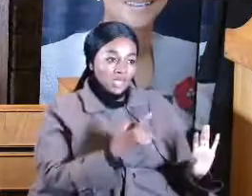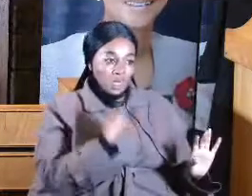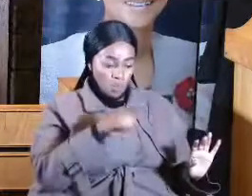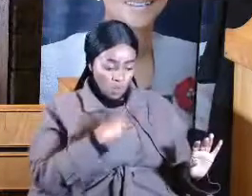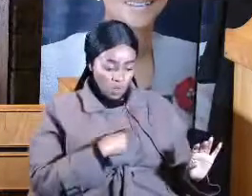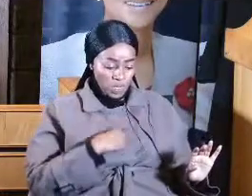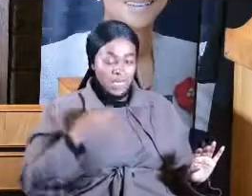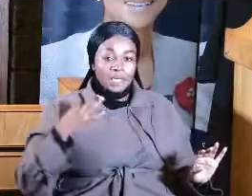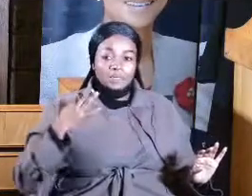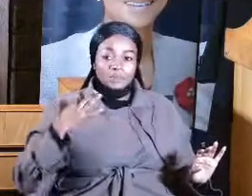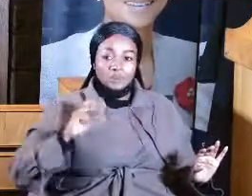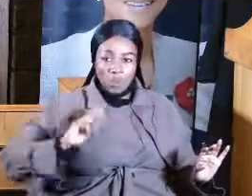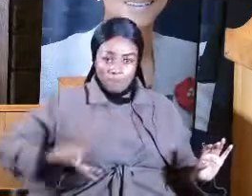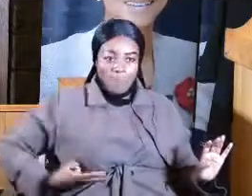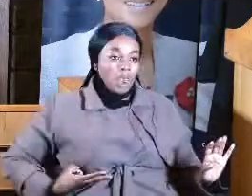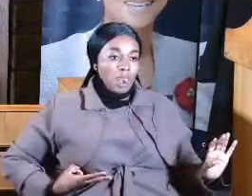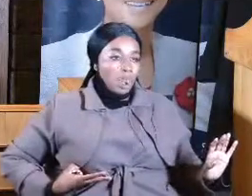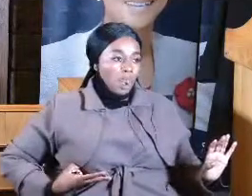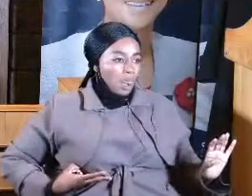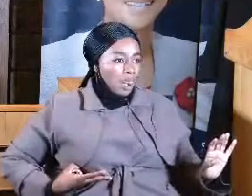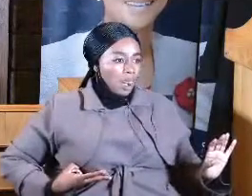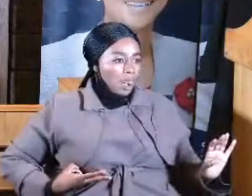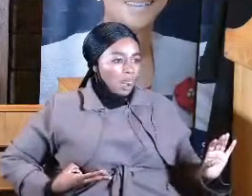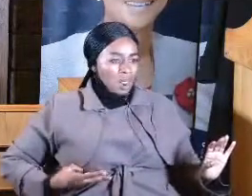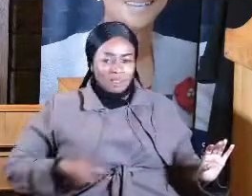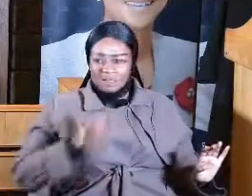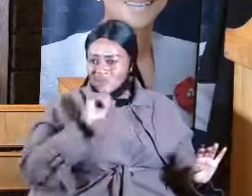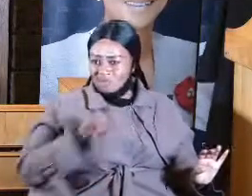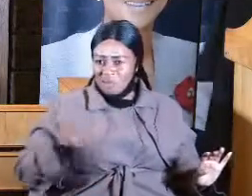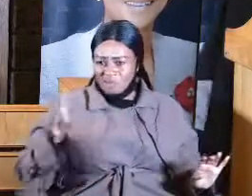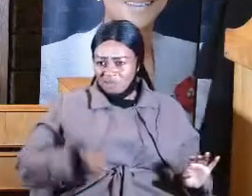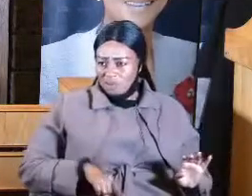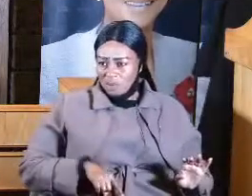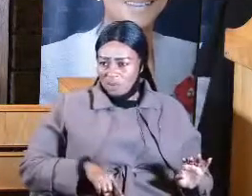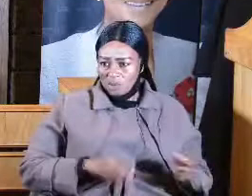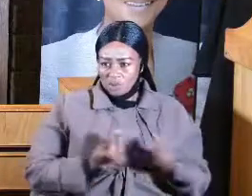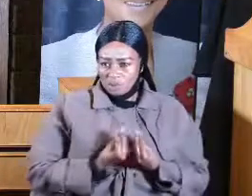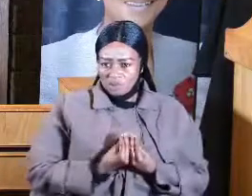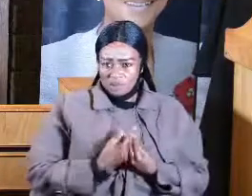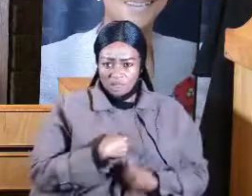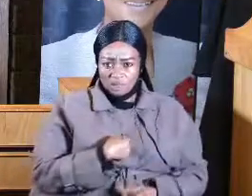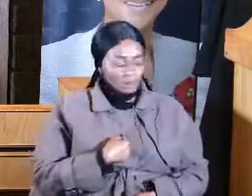female, as women, there is nothing wrong with us.